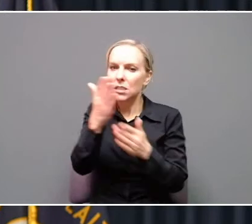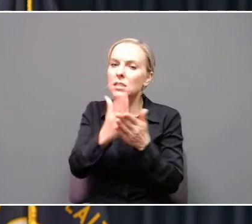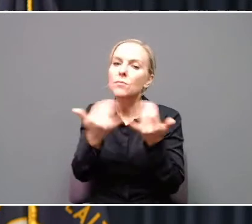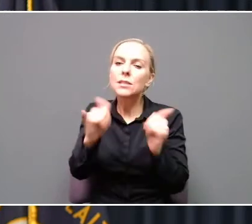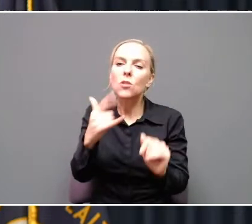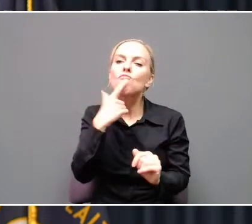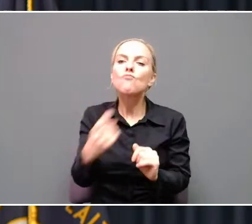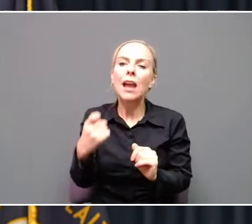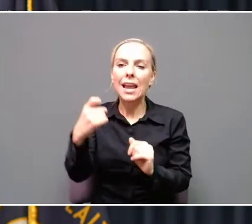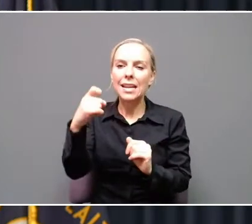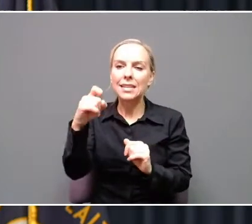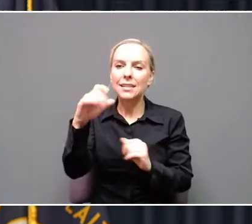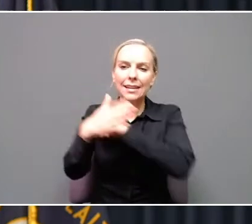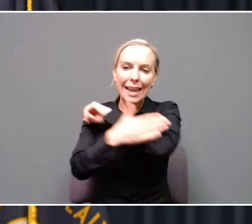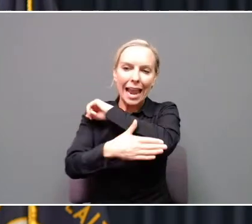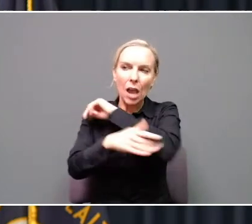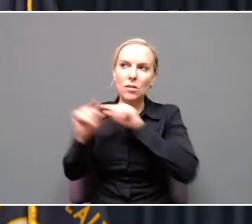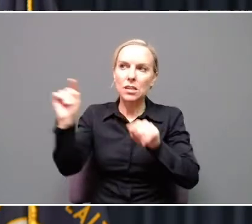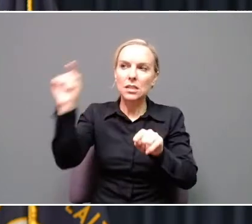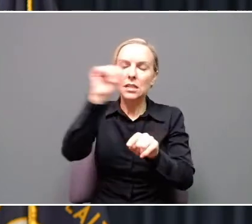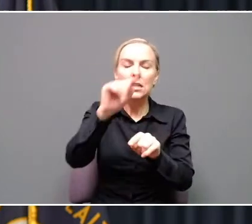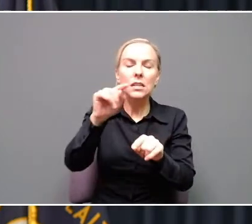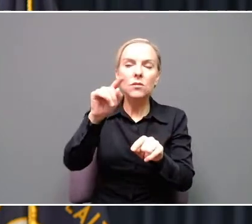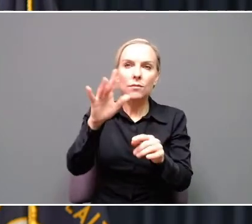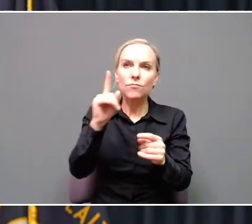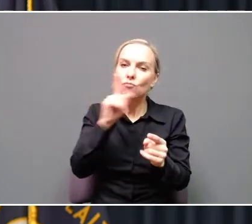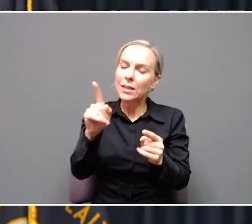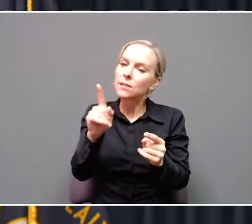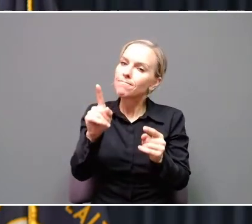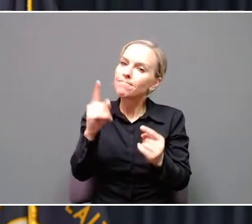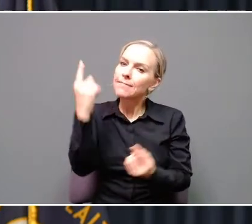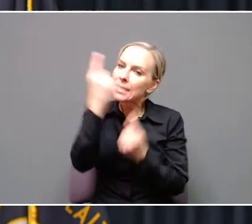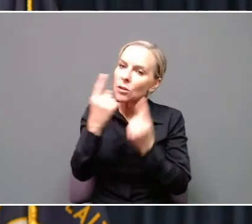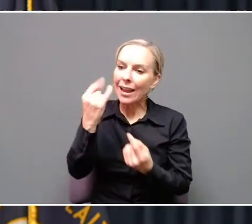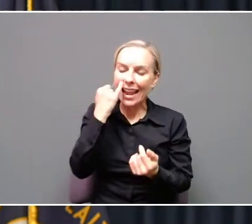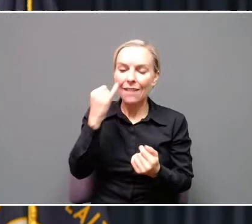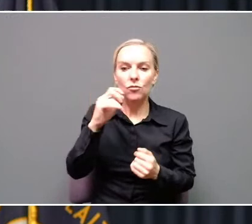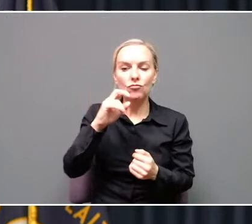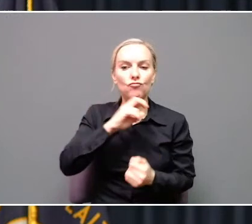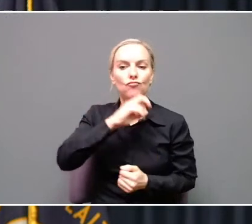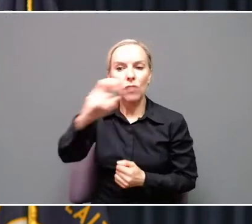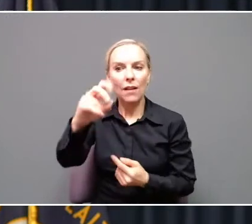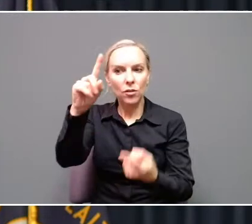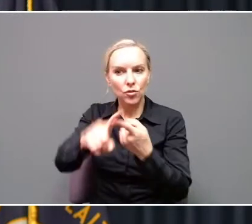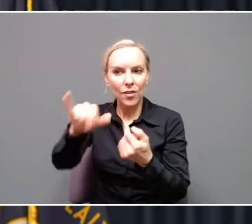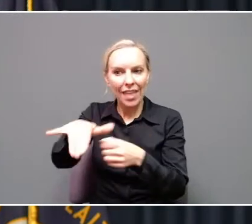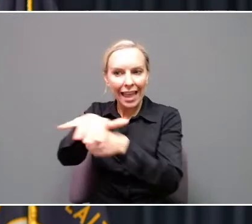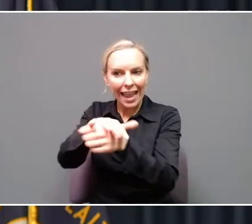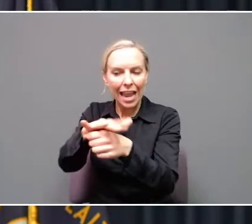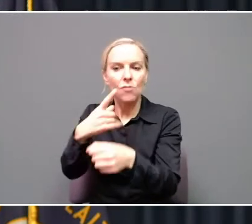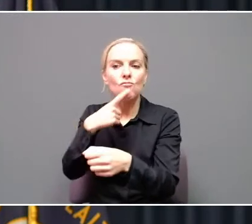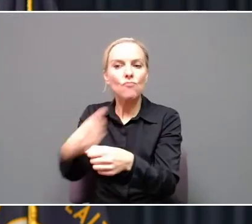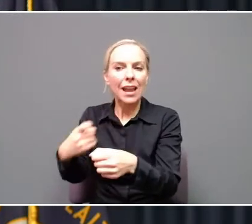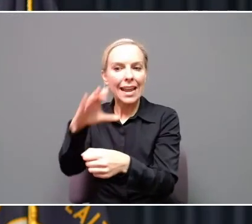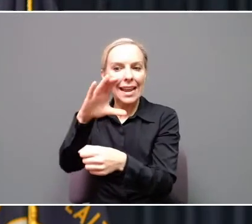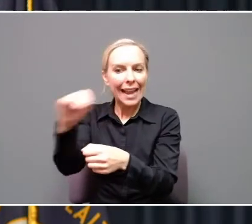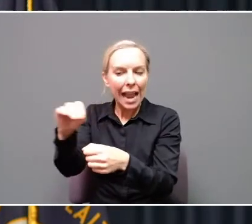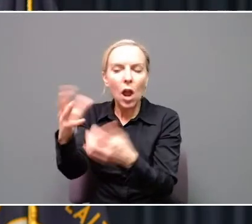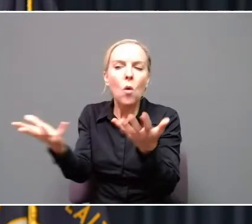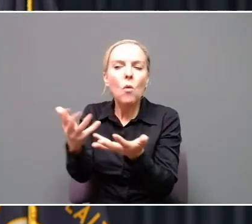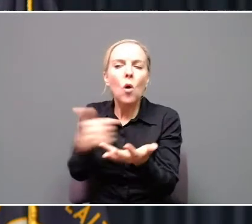to be thoughtful if we are traveling to, doing business in red counties, what steps that we